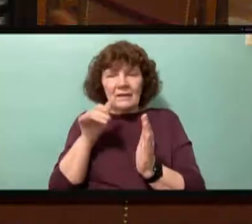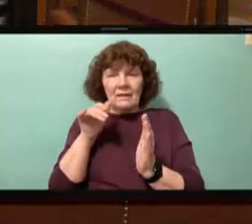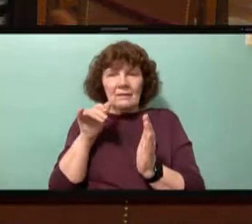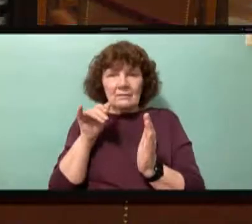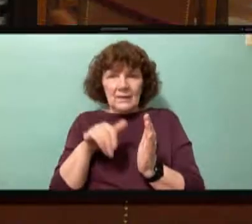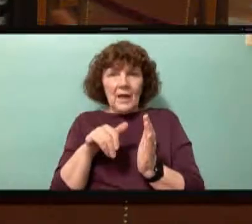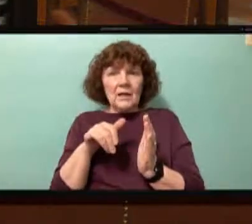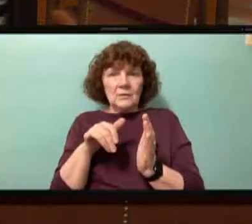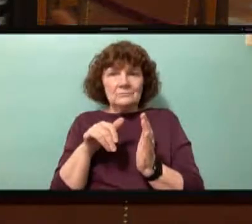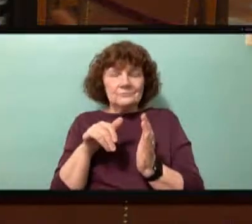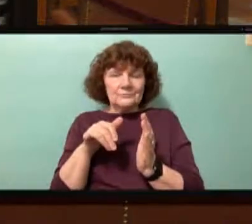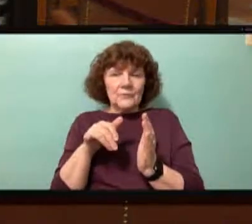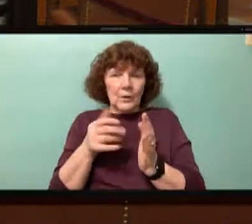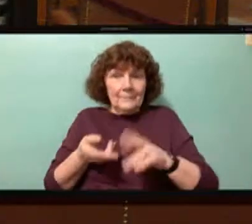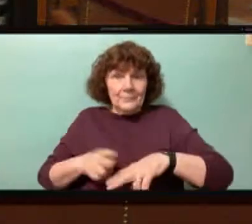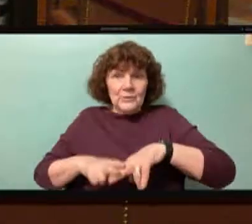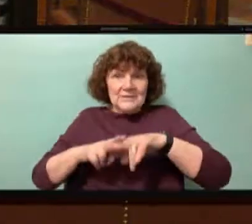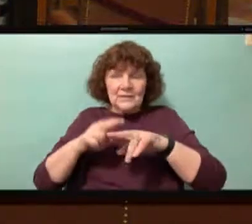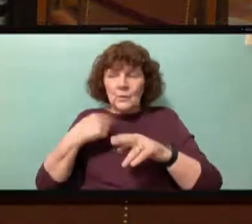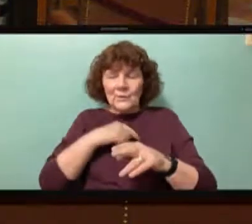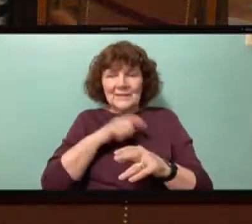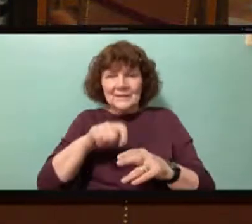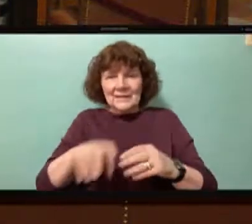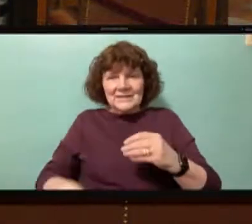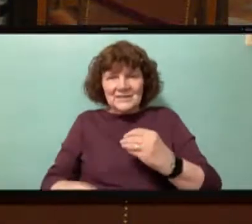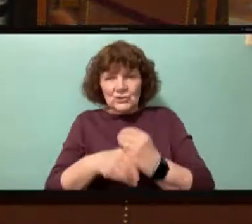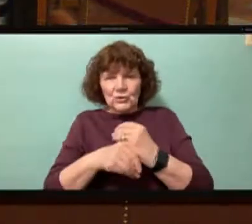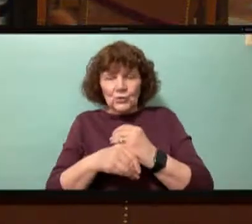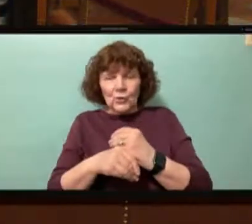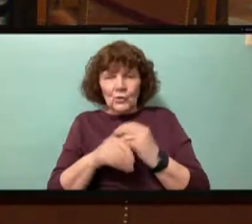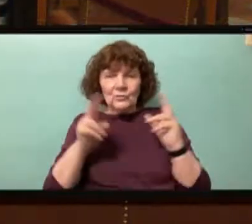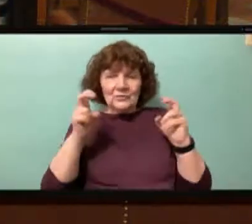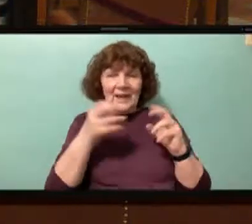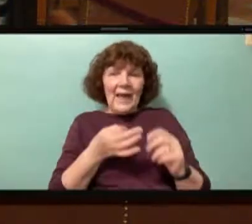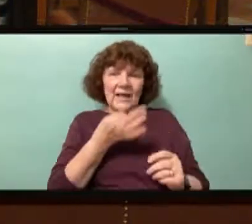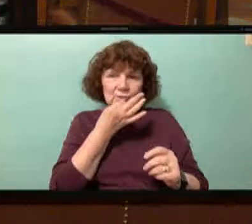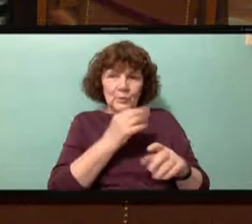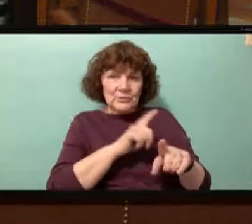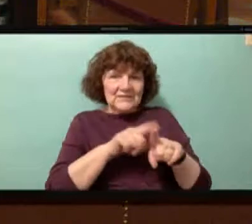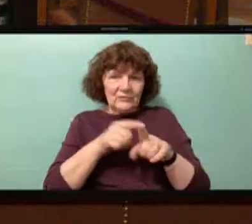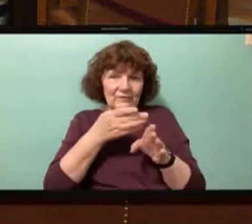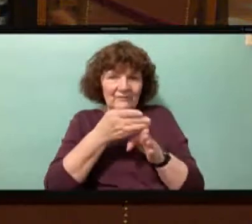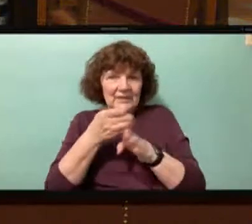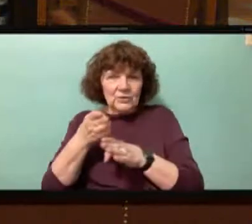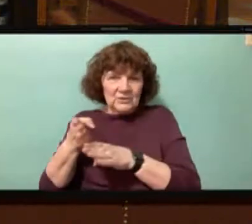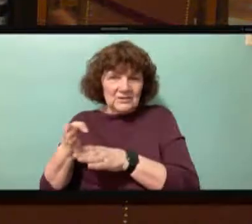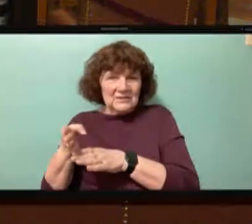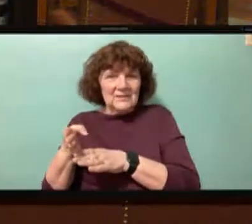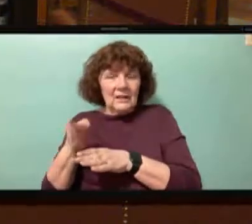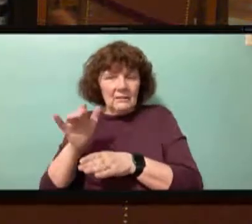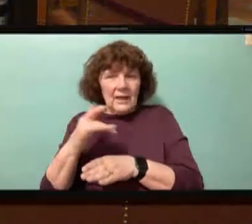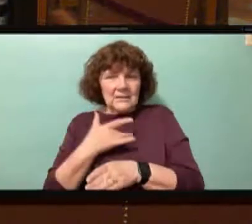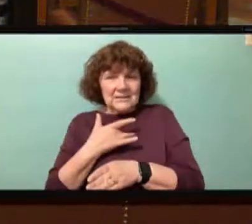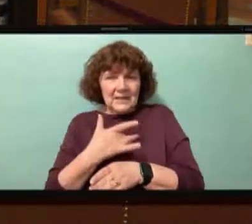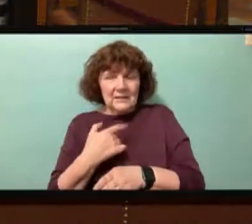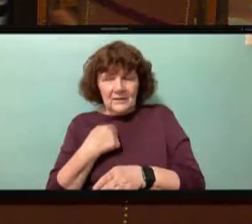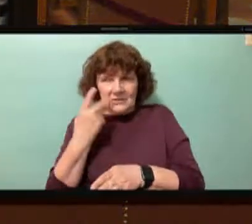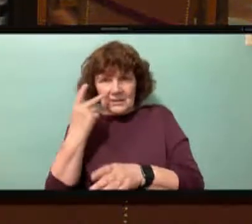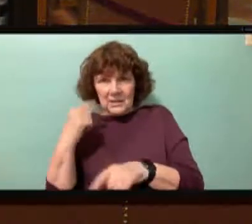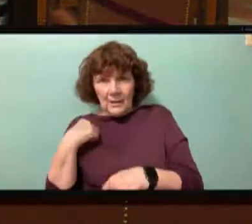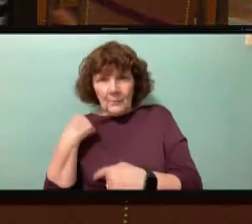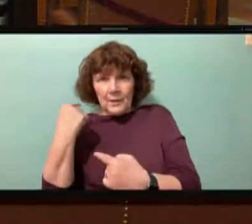on the rise. So their need for additional experts in different fields is the trend that I've seen. Mostly, you